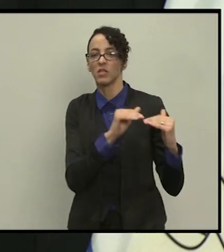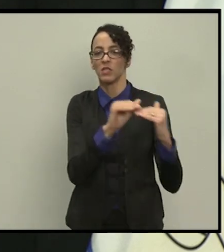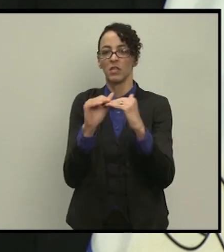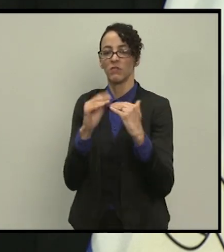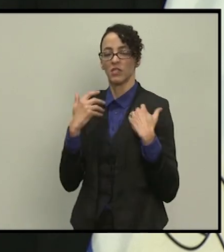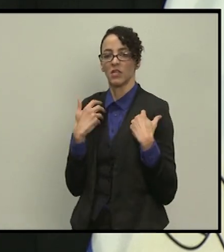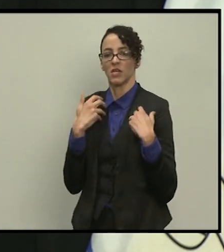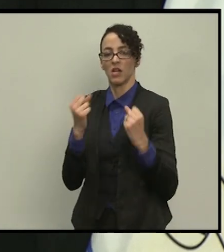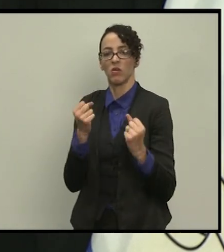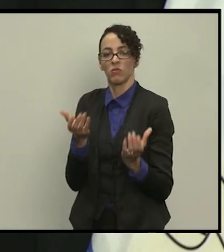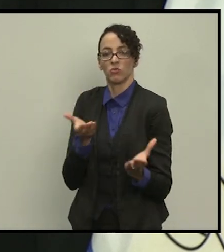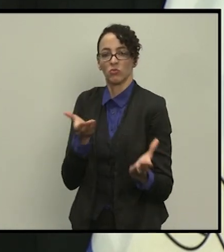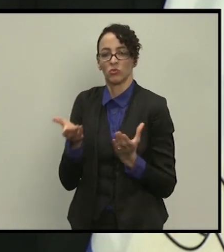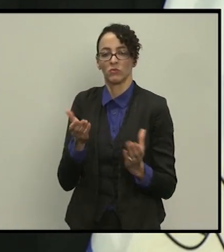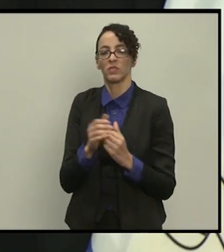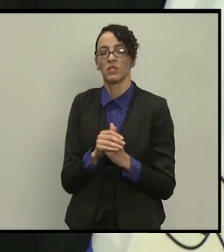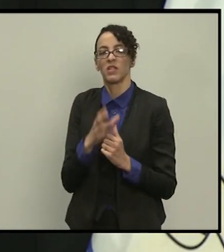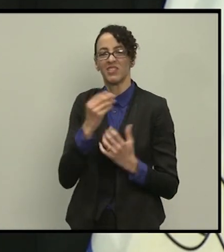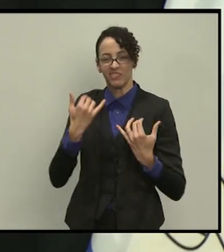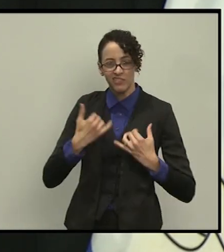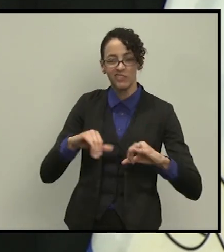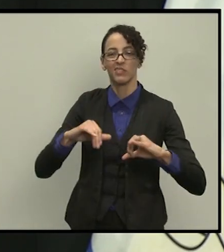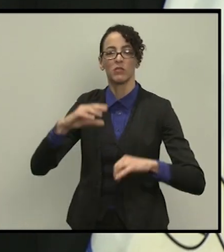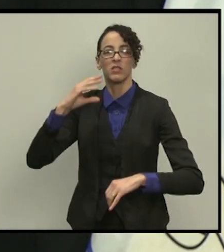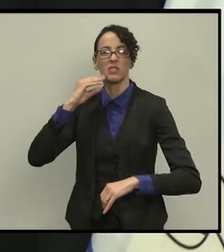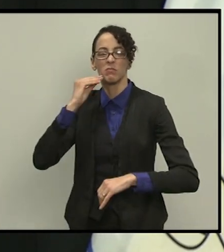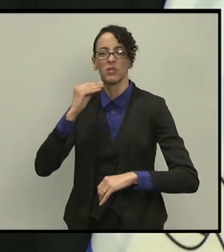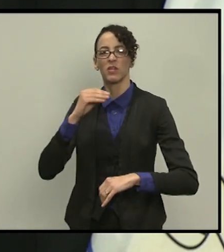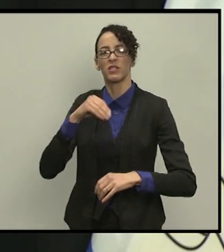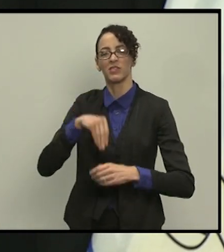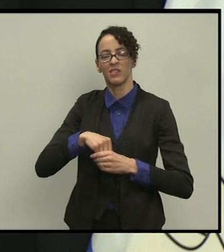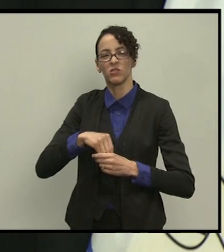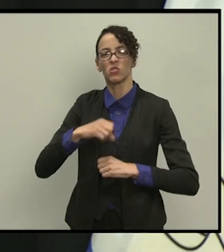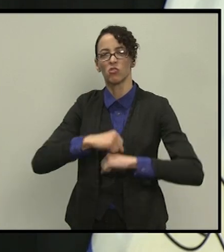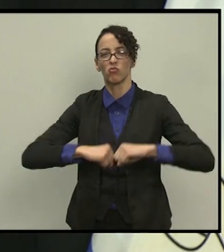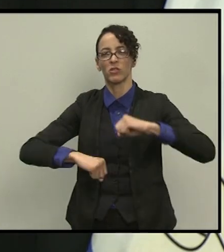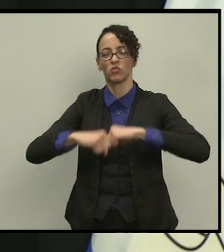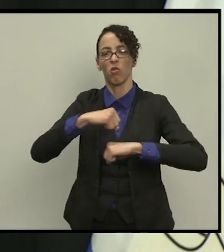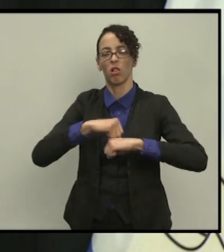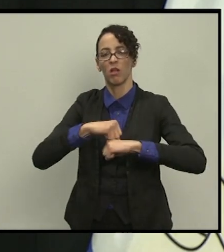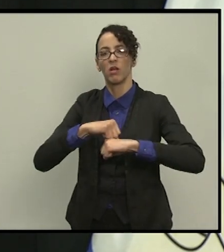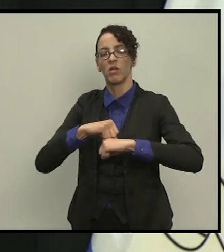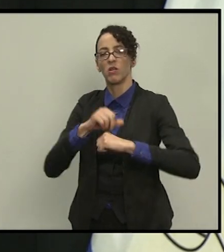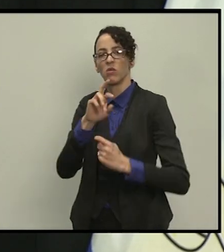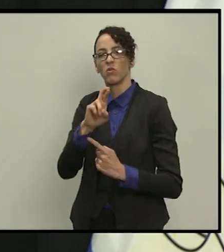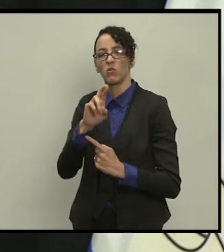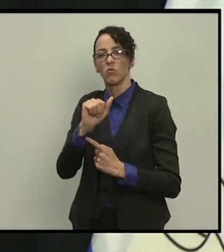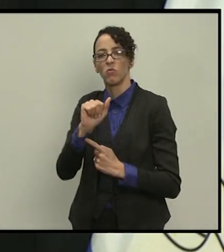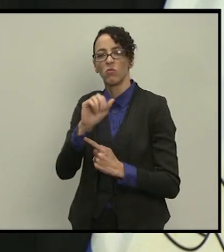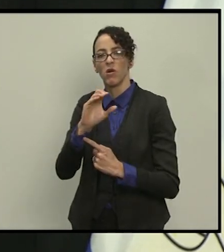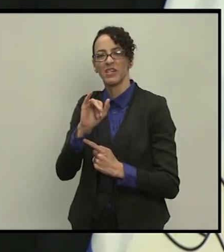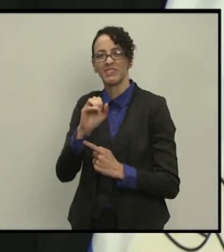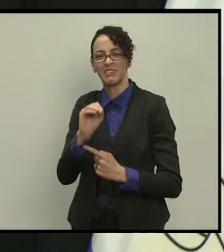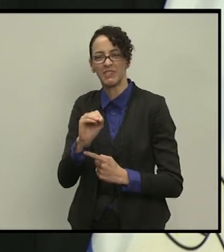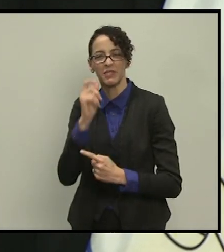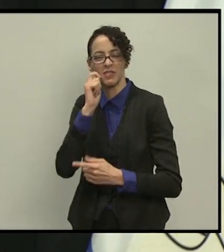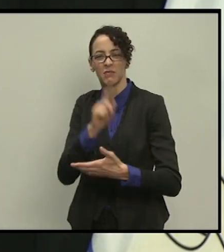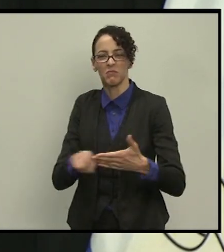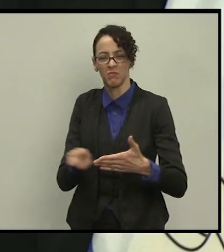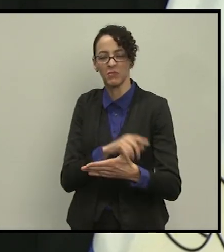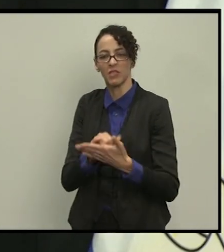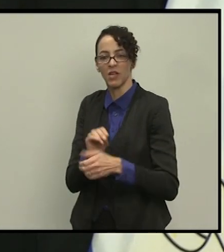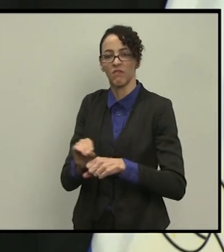racism in ways that are affecting their health and their income, which makes contracting